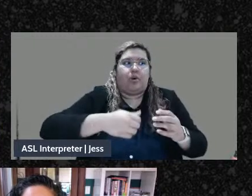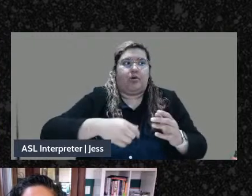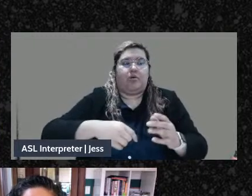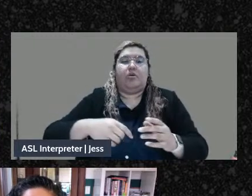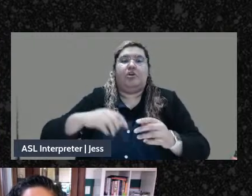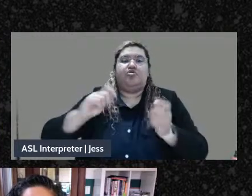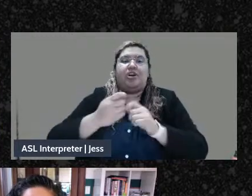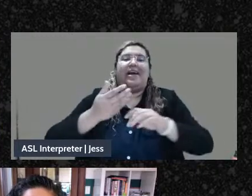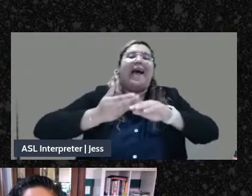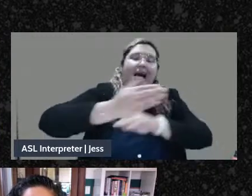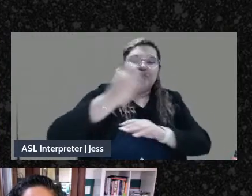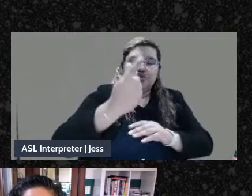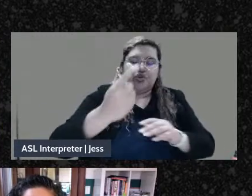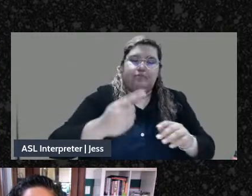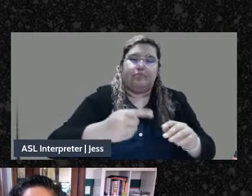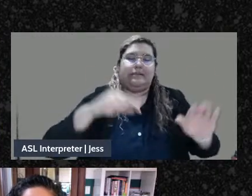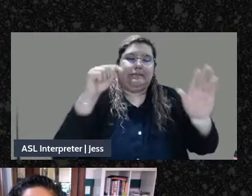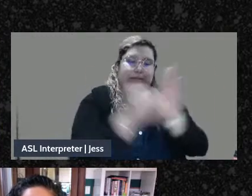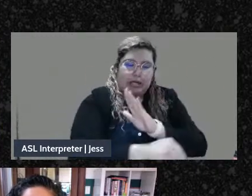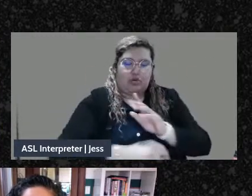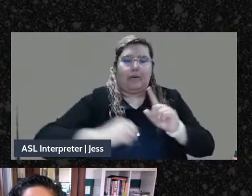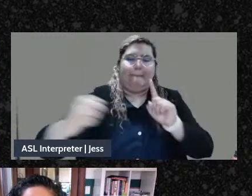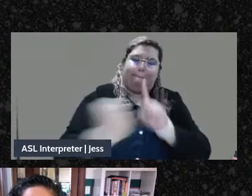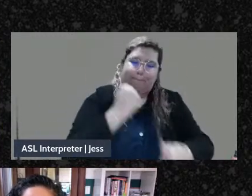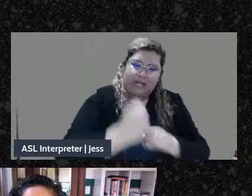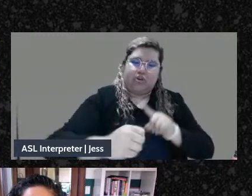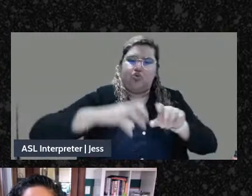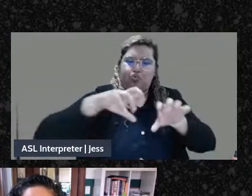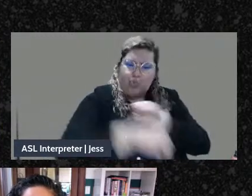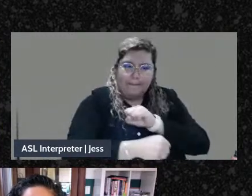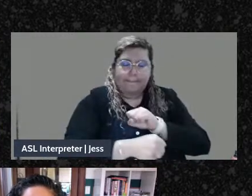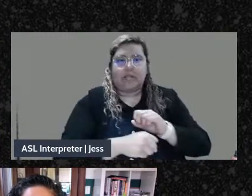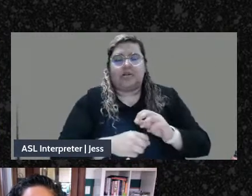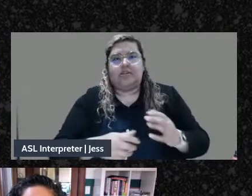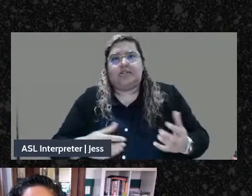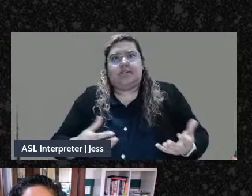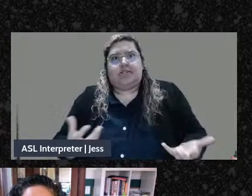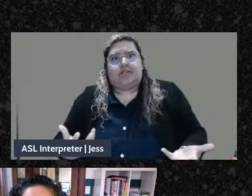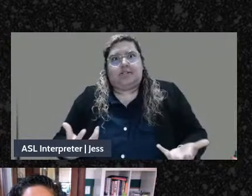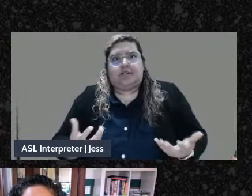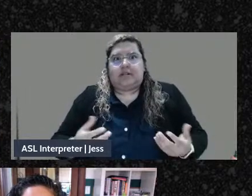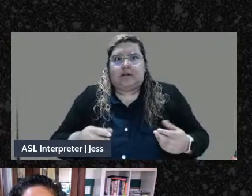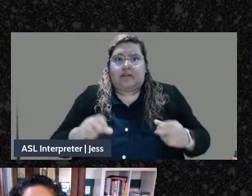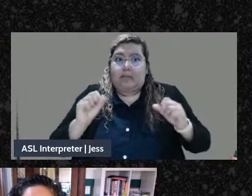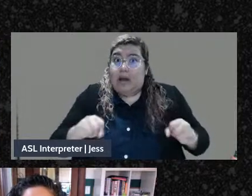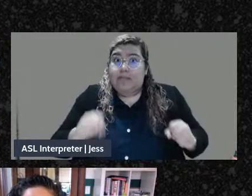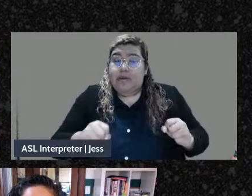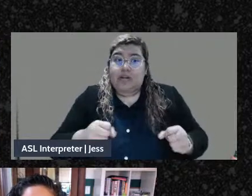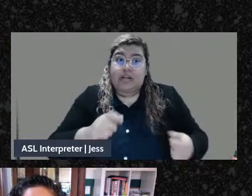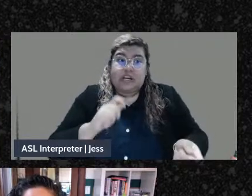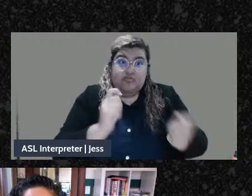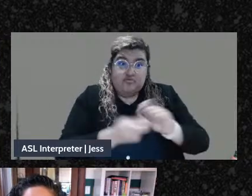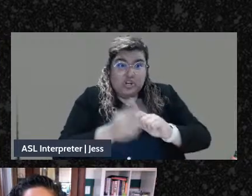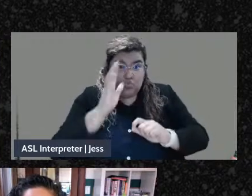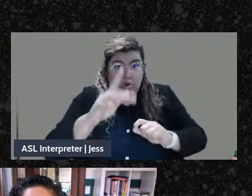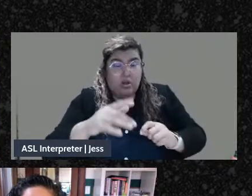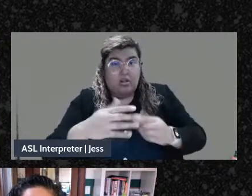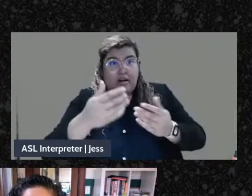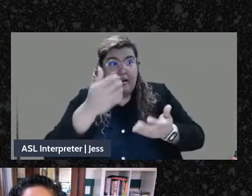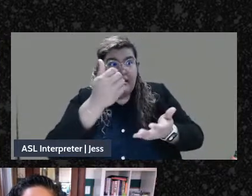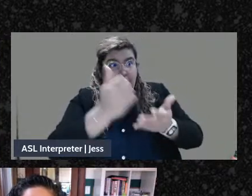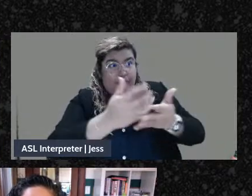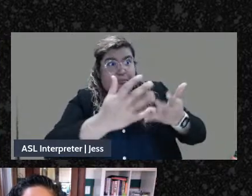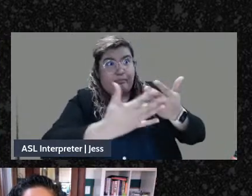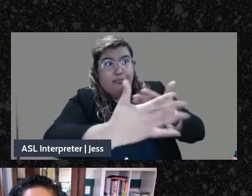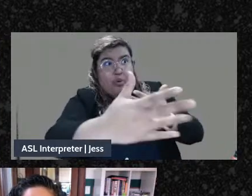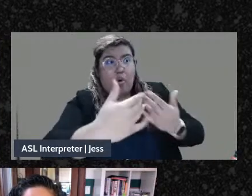or beaten or raped. And it's a very the likelihood that a change to that is going to make a difference or prevent police